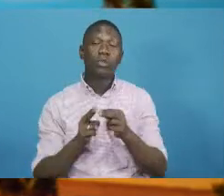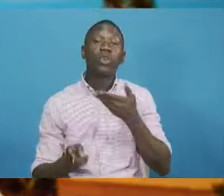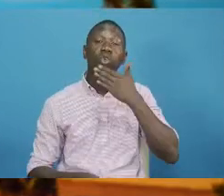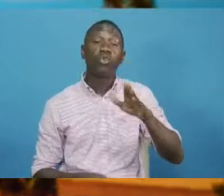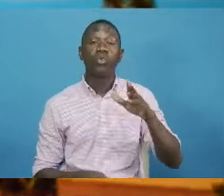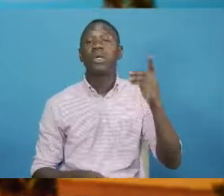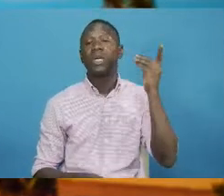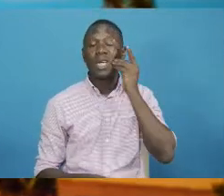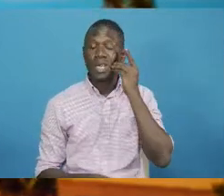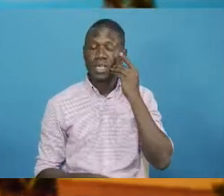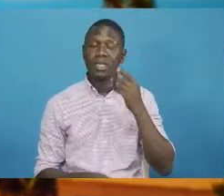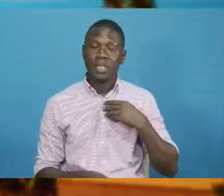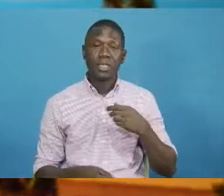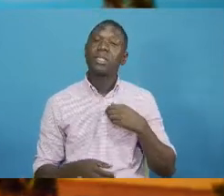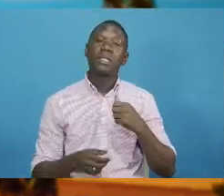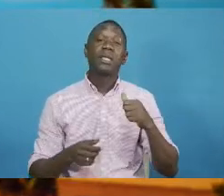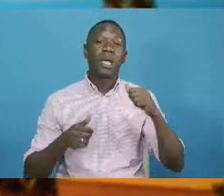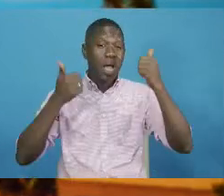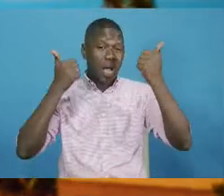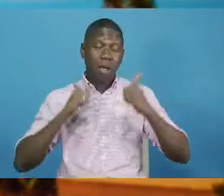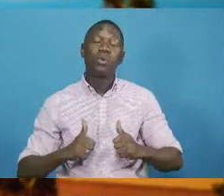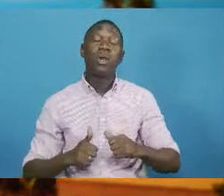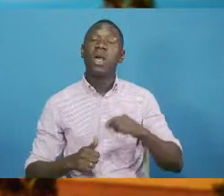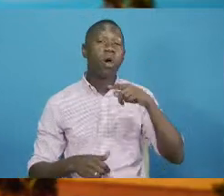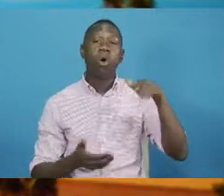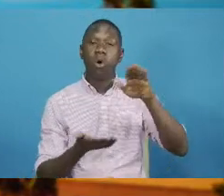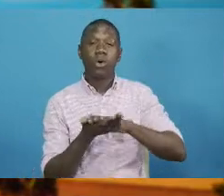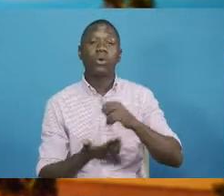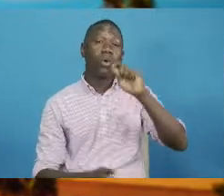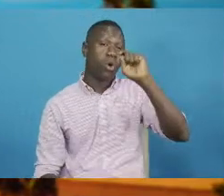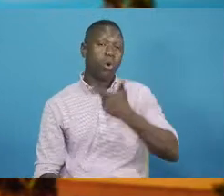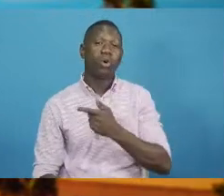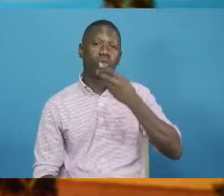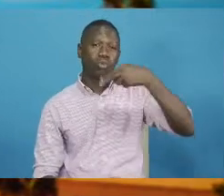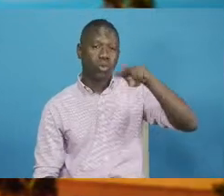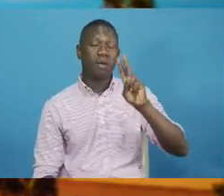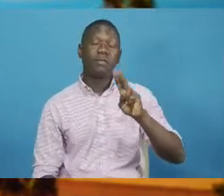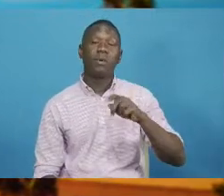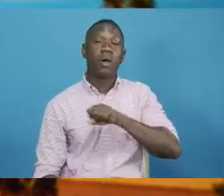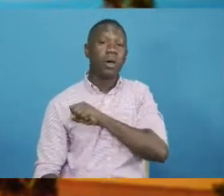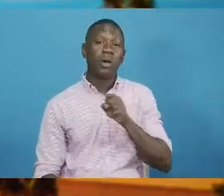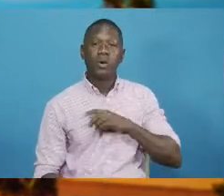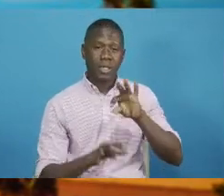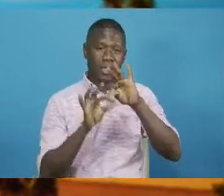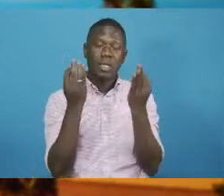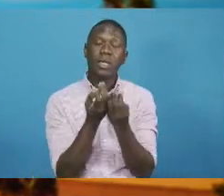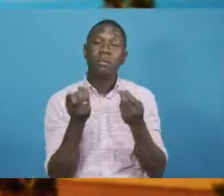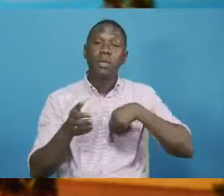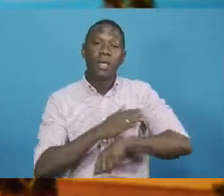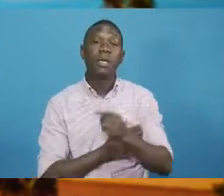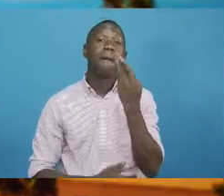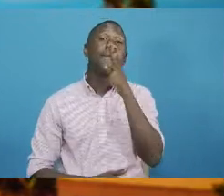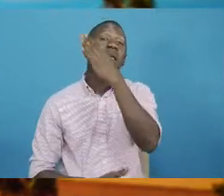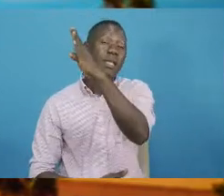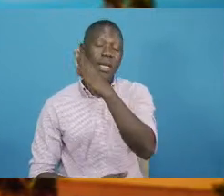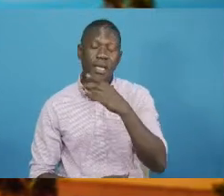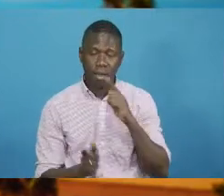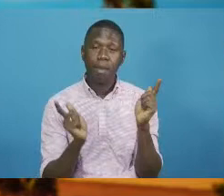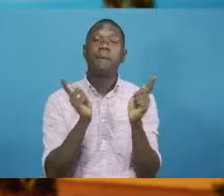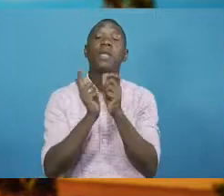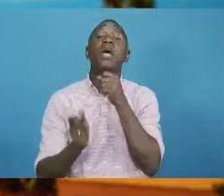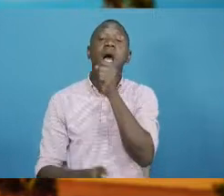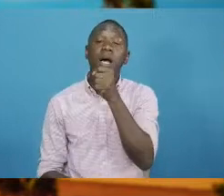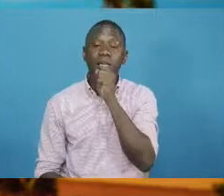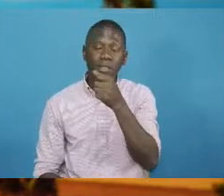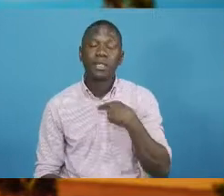August 12th. This year, the theme is about transforming food systems. Our team in URR met some of the youths engaged in entrepreneurship skills